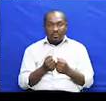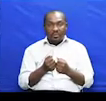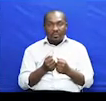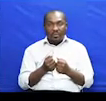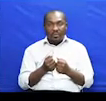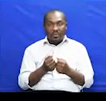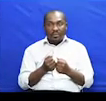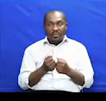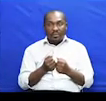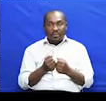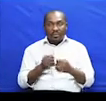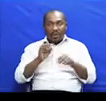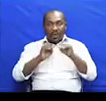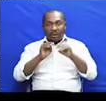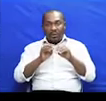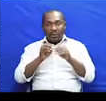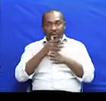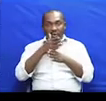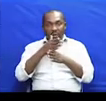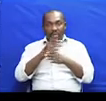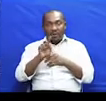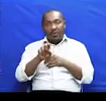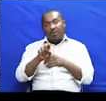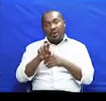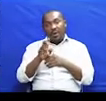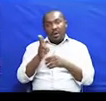of hydrochloric acid